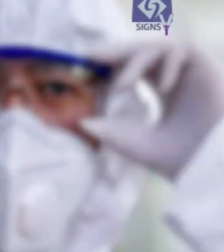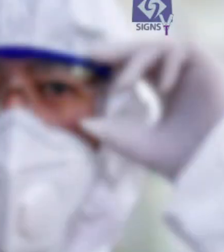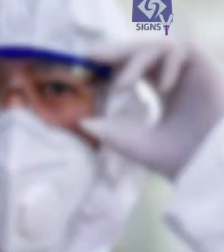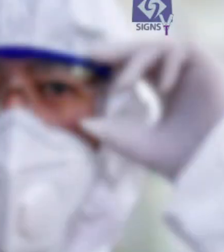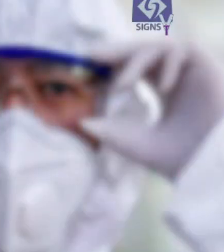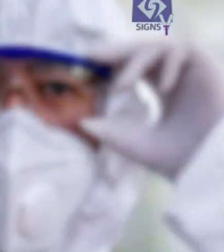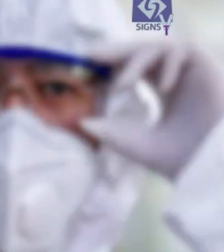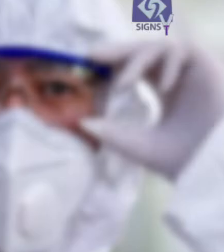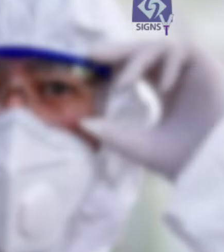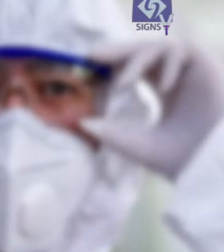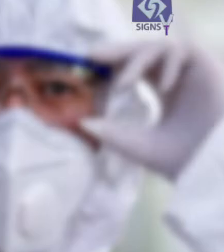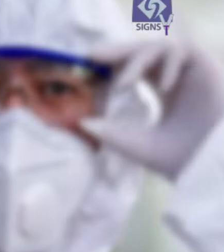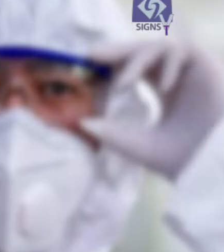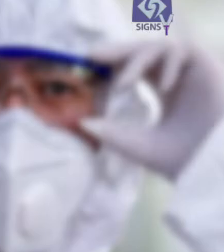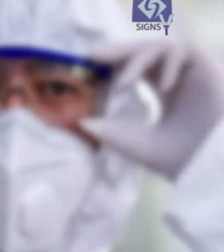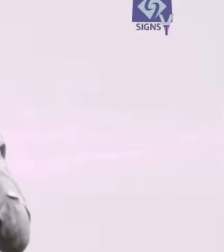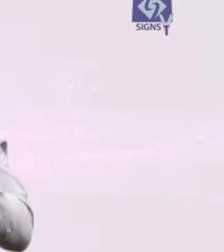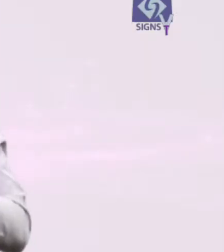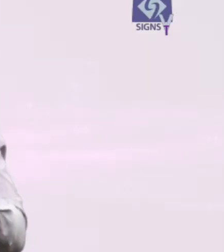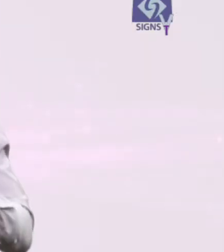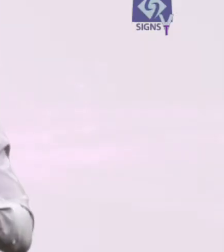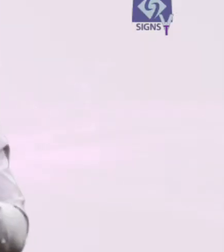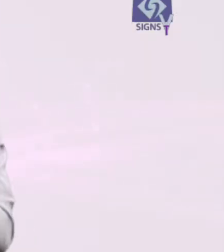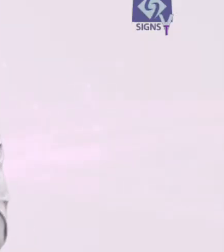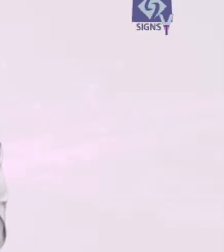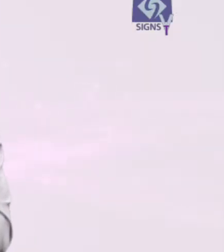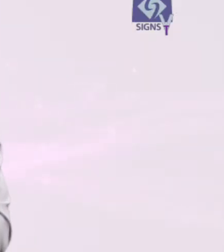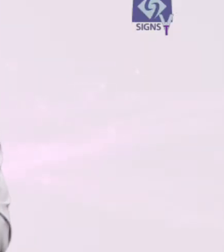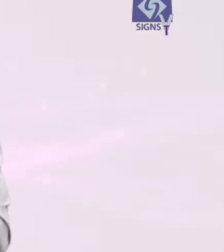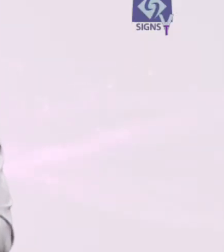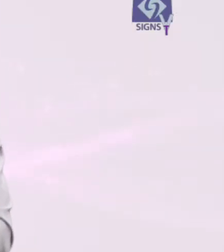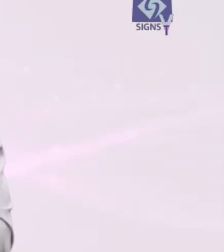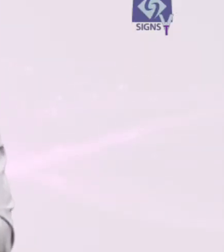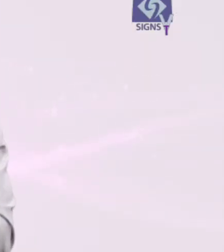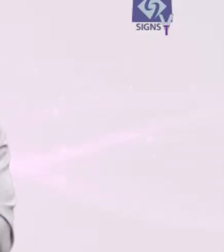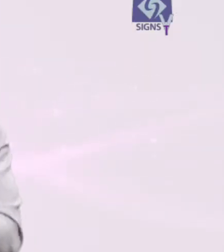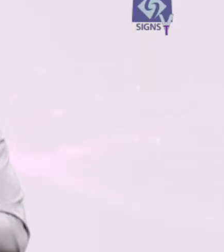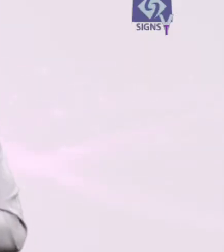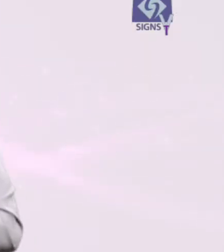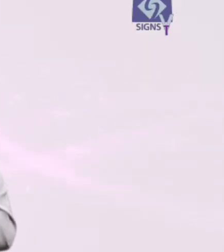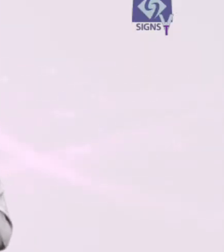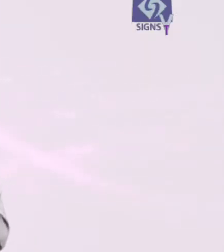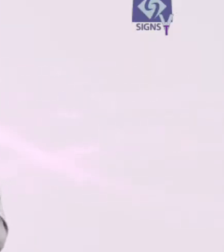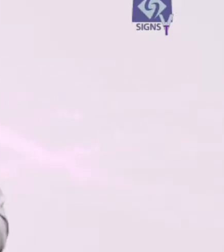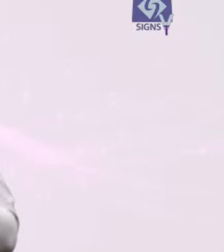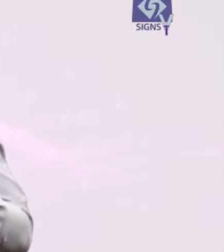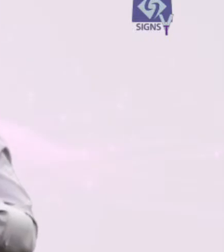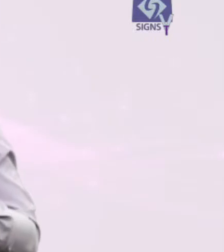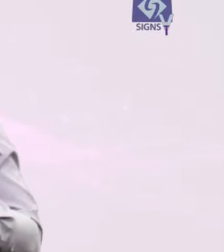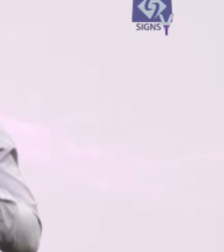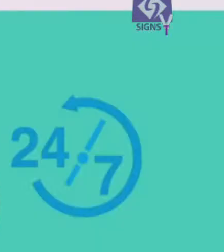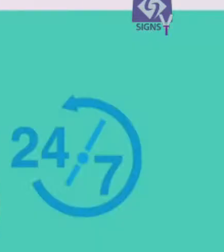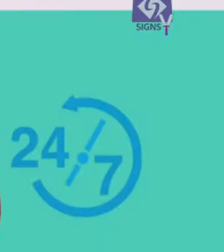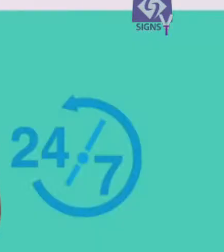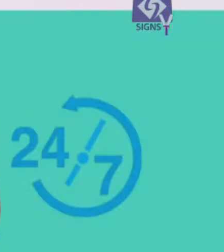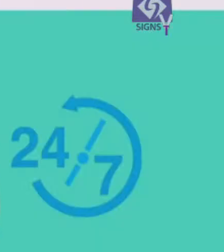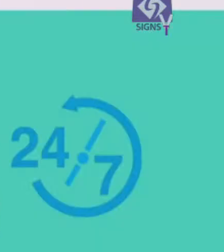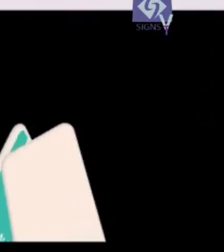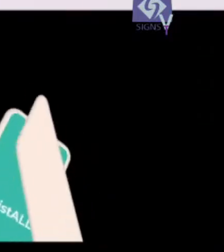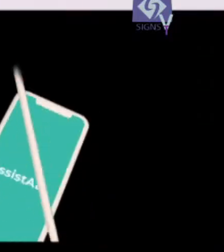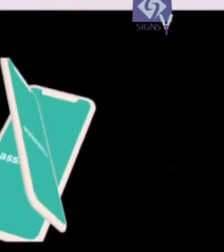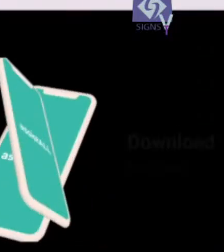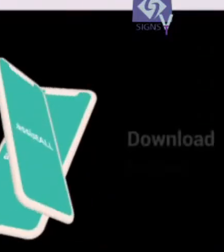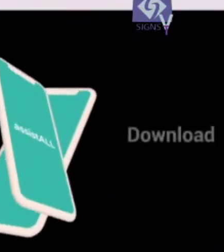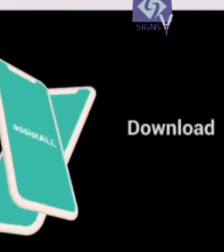made communication an impossibility. With experience in the field, we launched Assist All, a sign